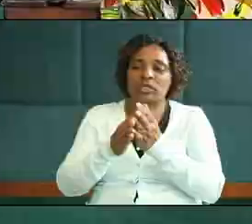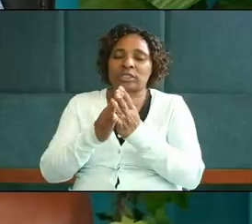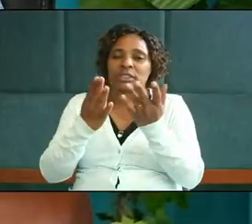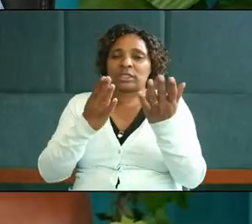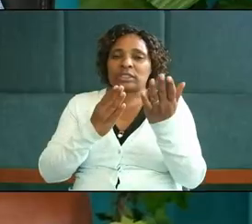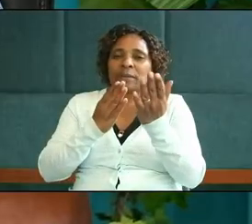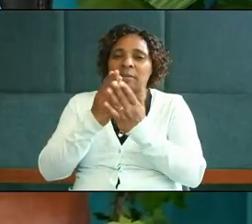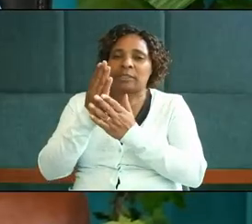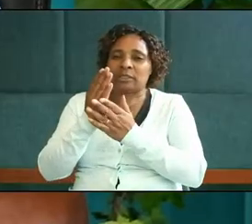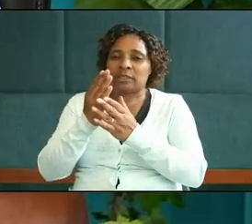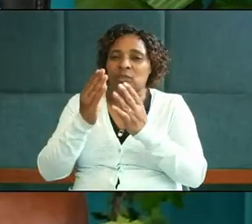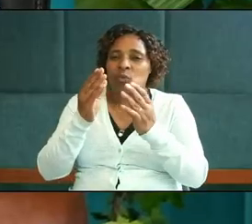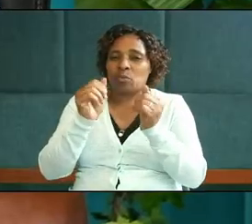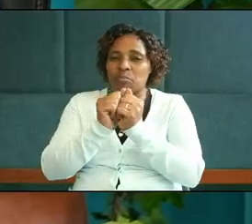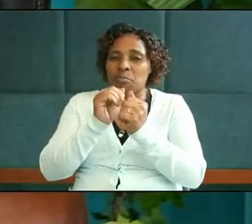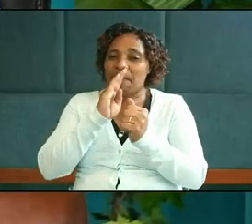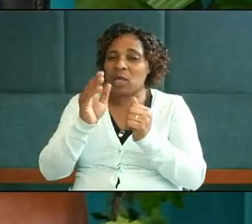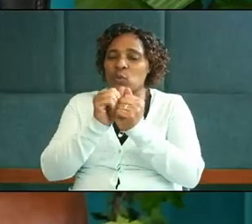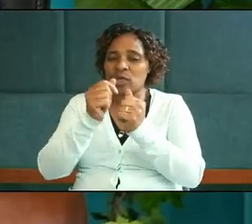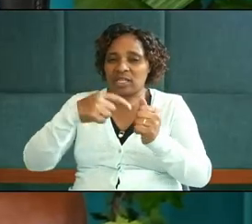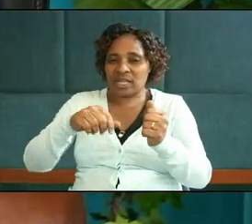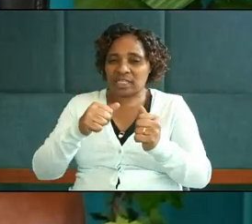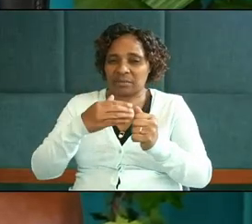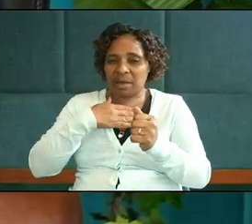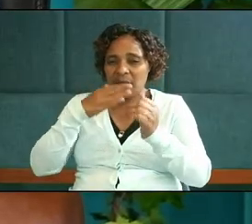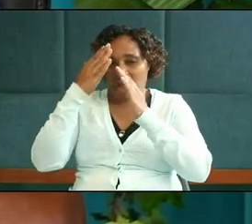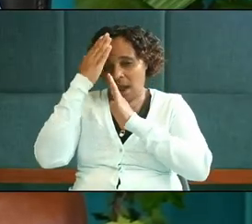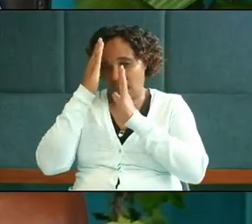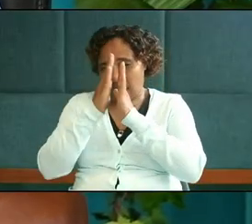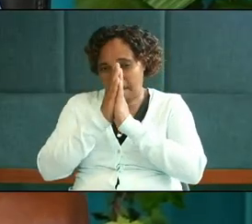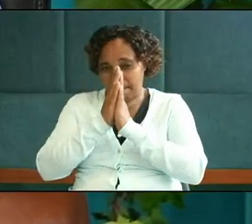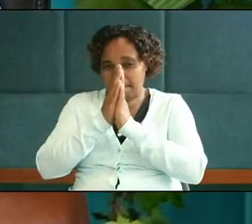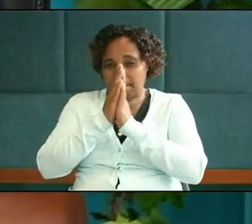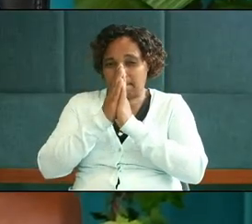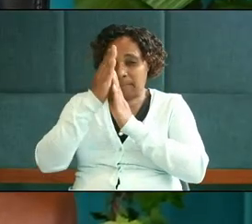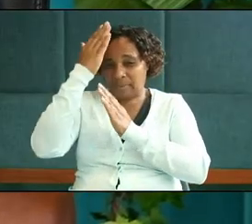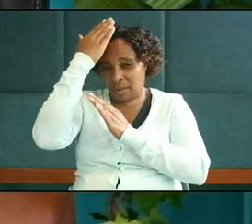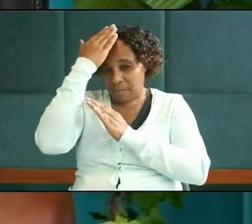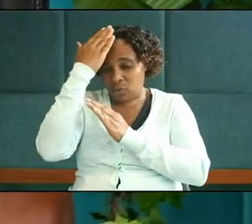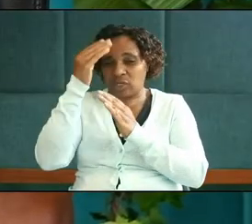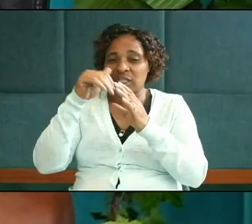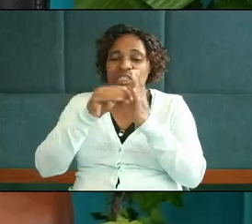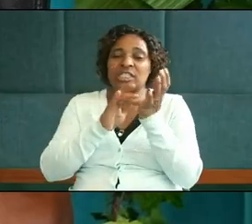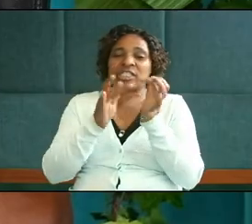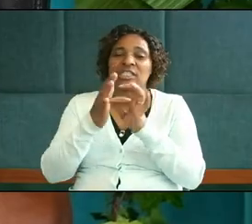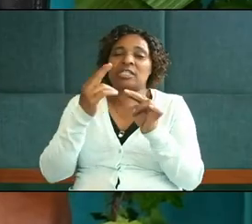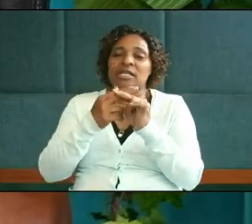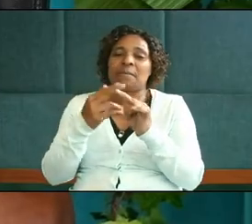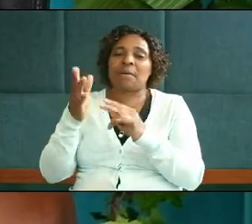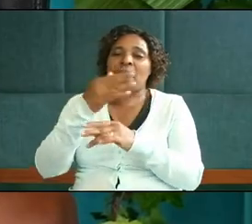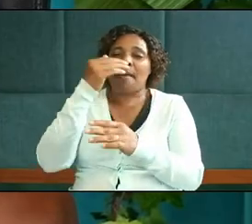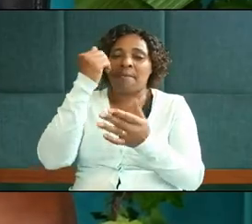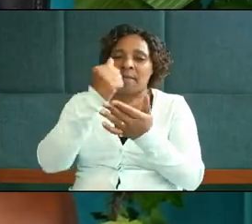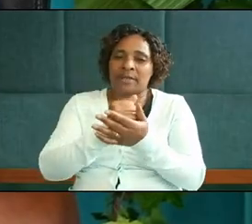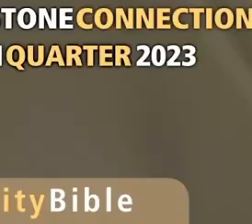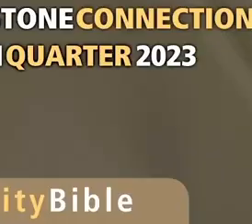Lord. Be with us, O Father, protect us. For this is my humble prayer, believe and trust in Jesus Christ, our Lord and Savior. Amen. Amen.